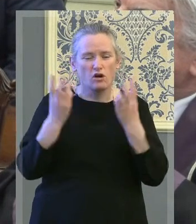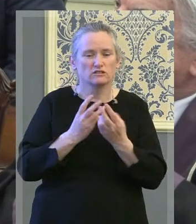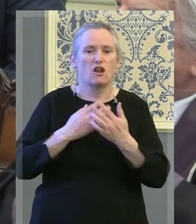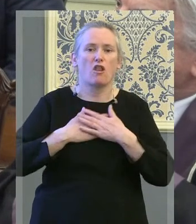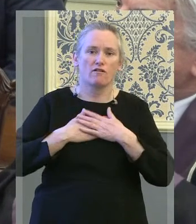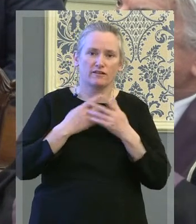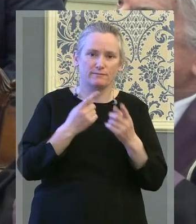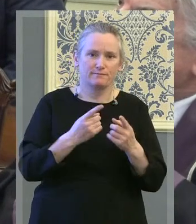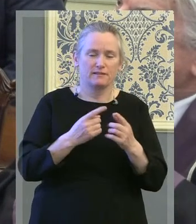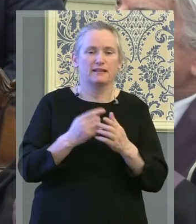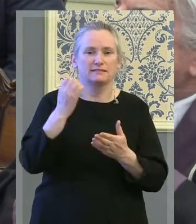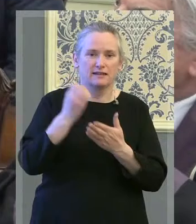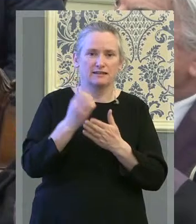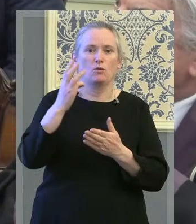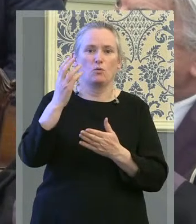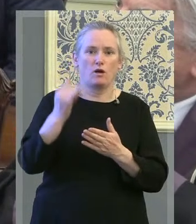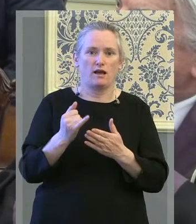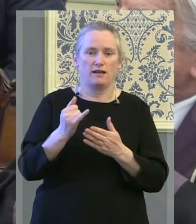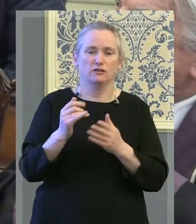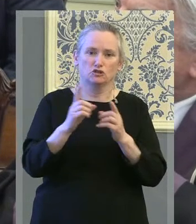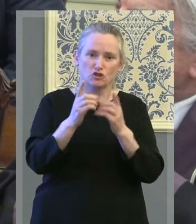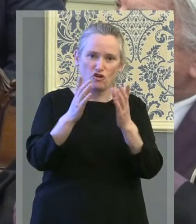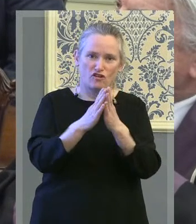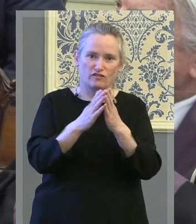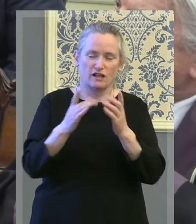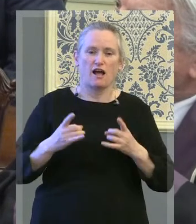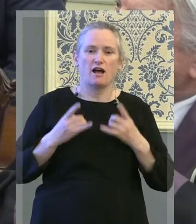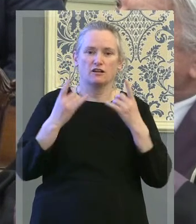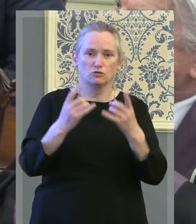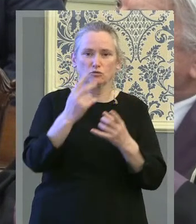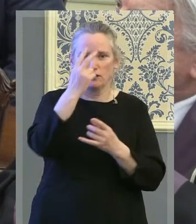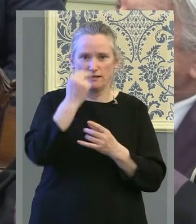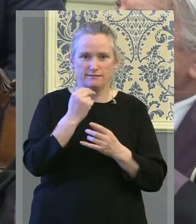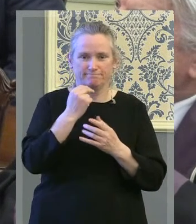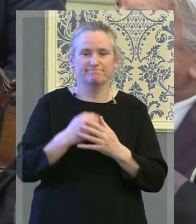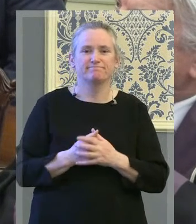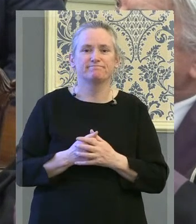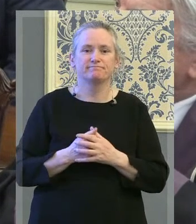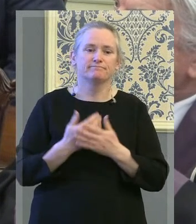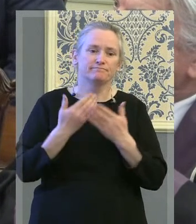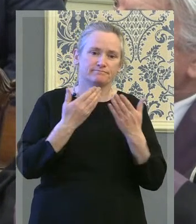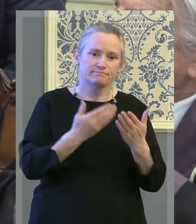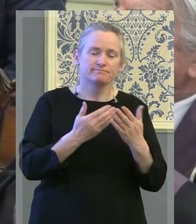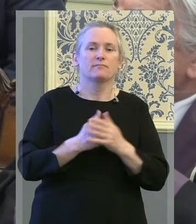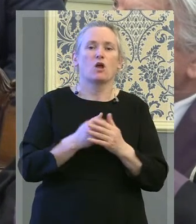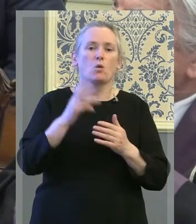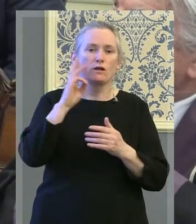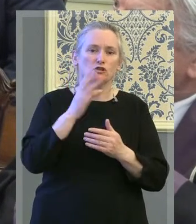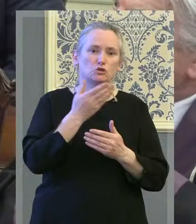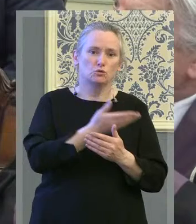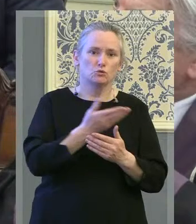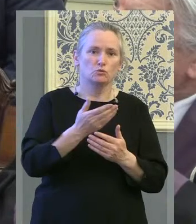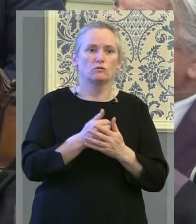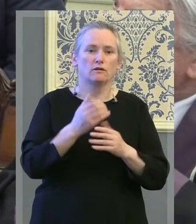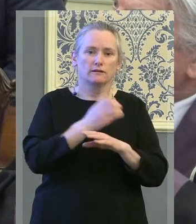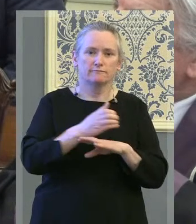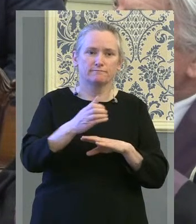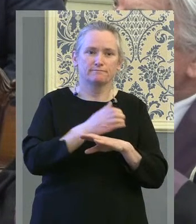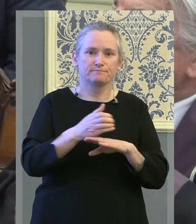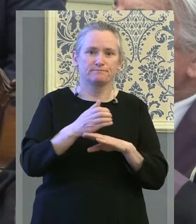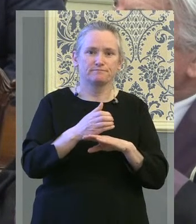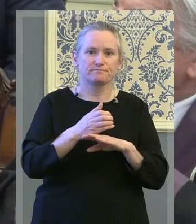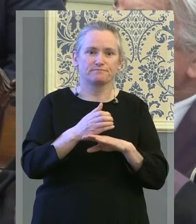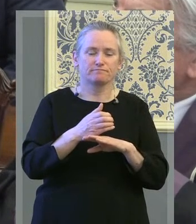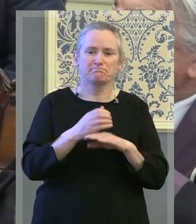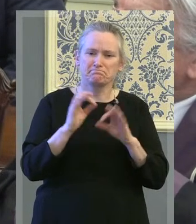is exactly why Gilbert is deserving of this honour tonight. Gilbert, I wish you continued and long